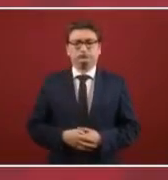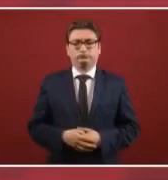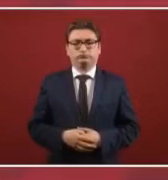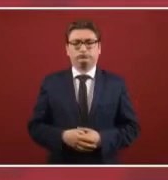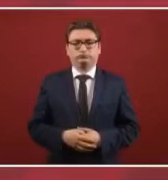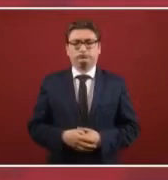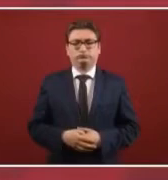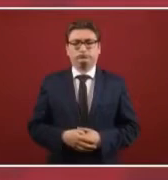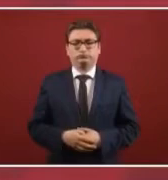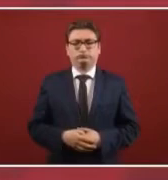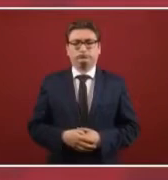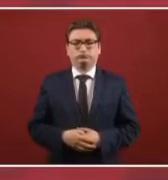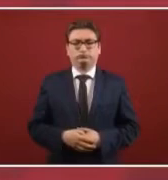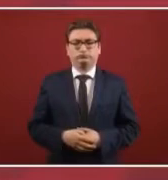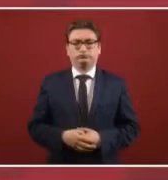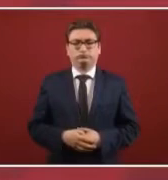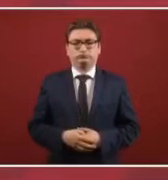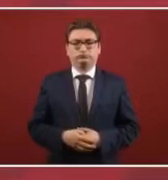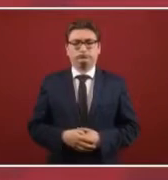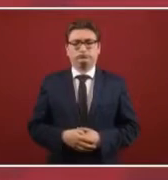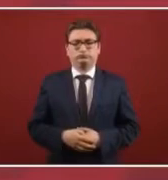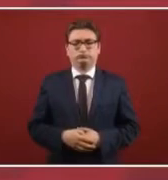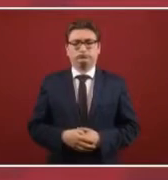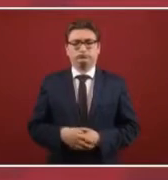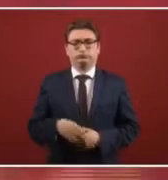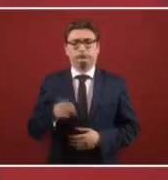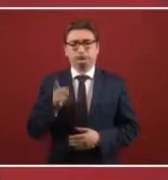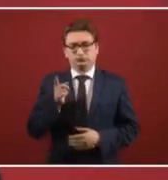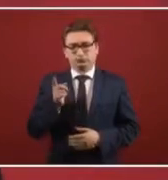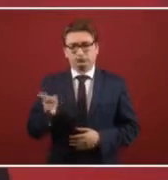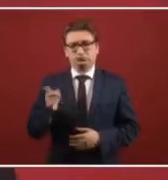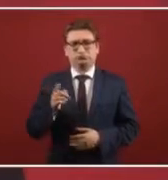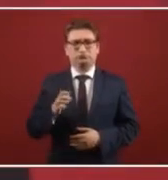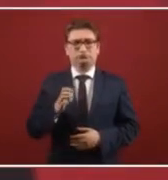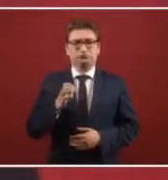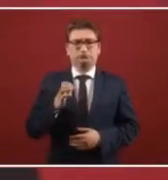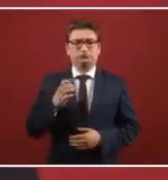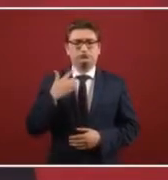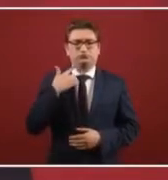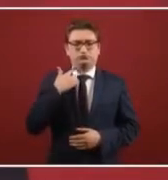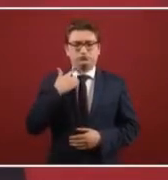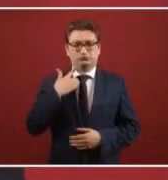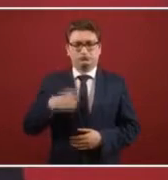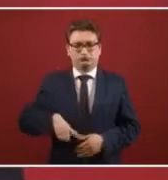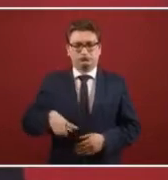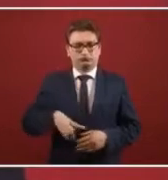cercana closer to al neoliberalismo. neoliberalism.